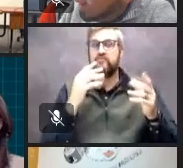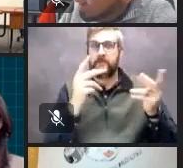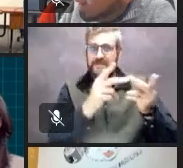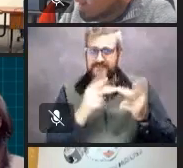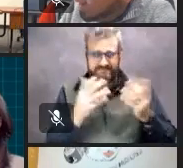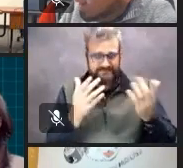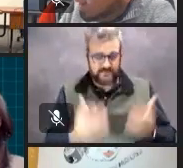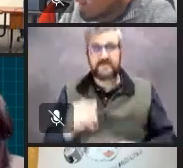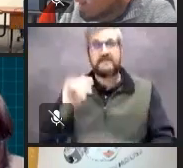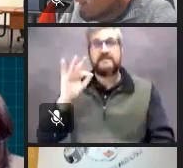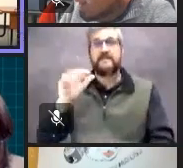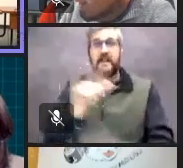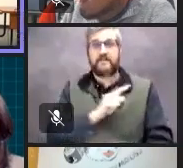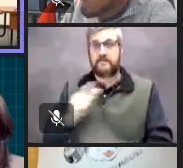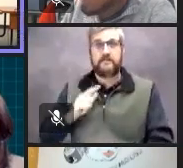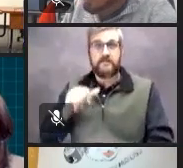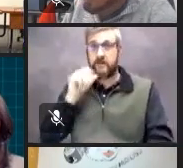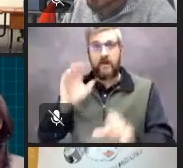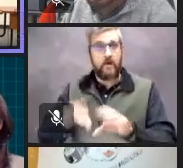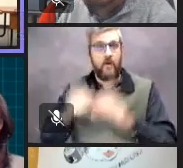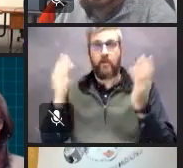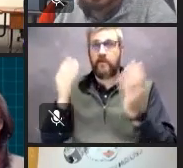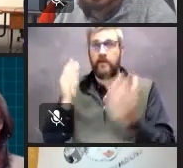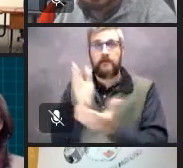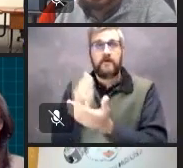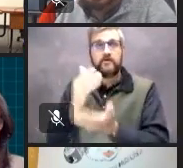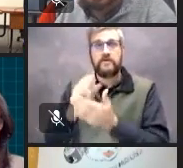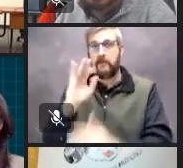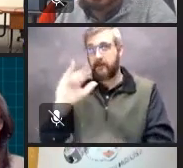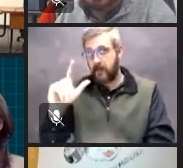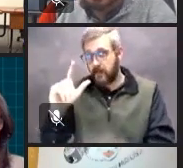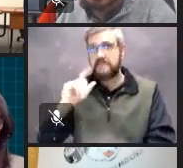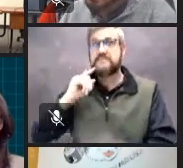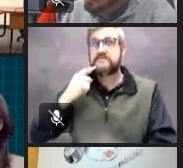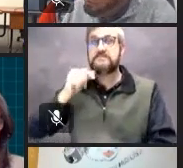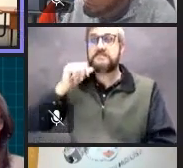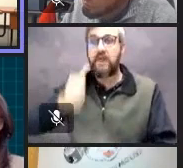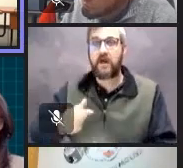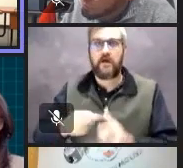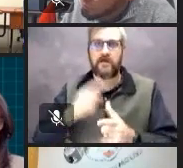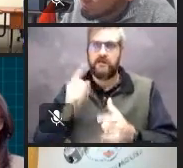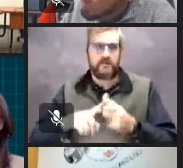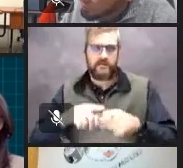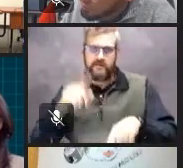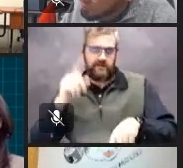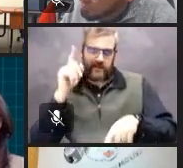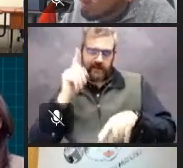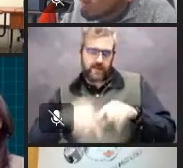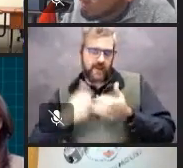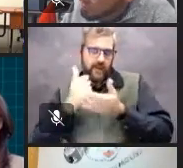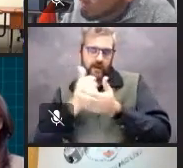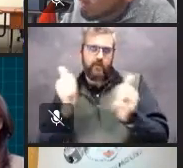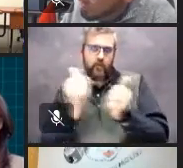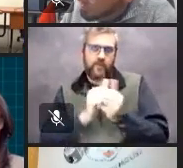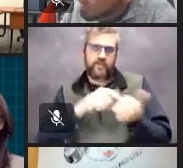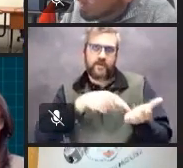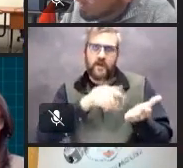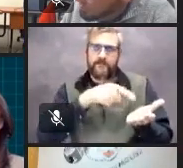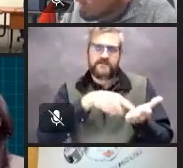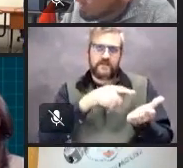bill significantly, I don't think they're going to be able to do anything significant about the compensation part of that equation, which is